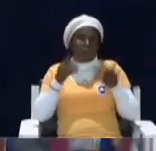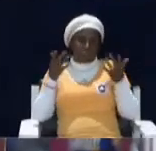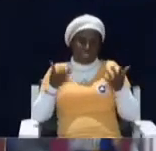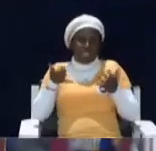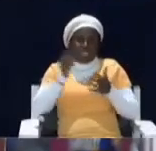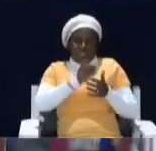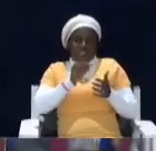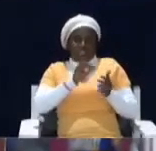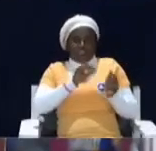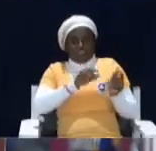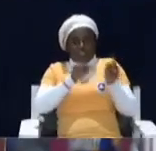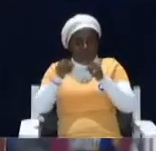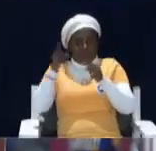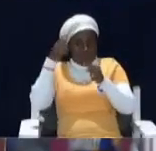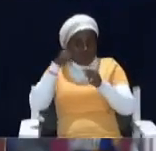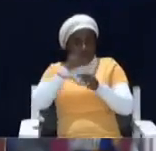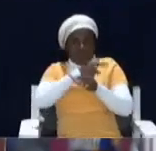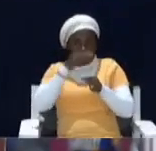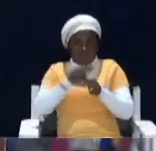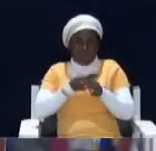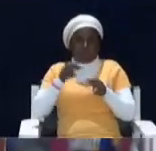and chemotherapy.